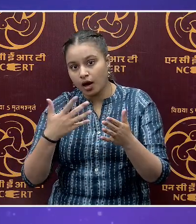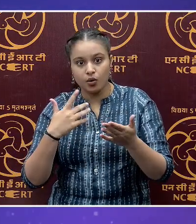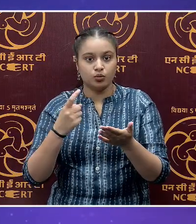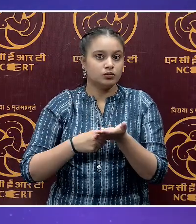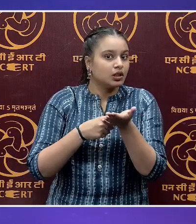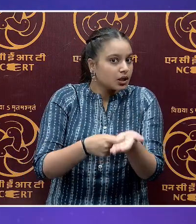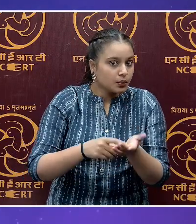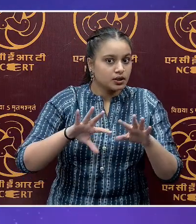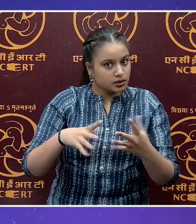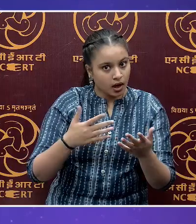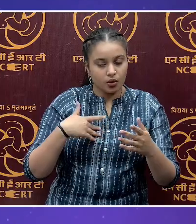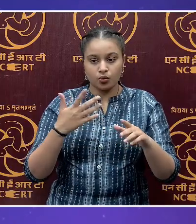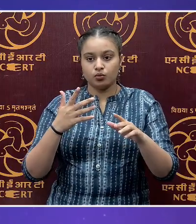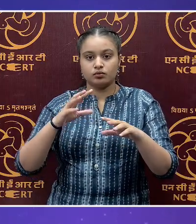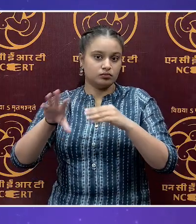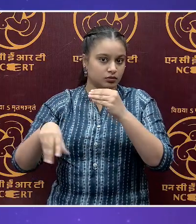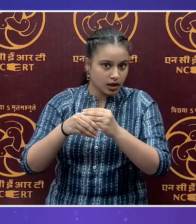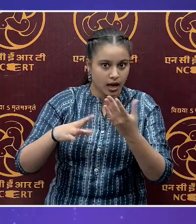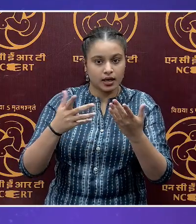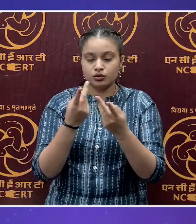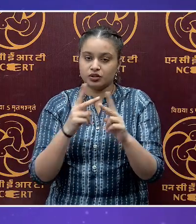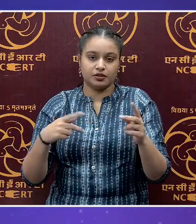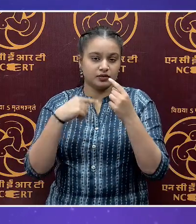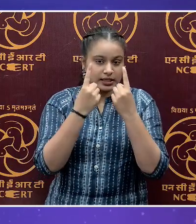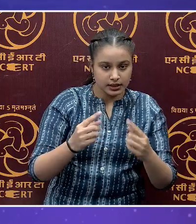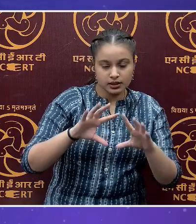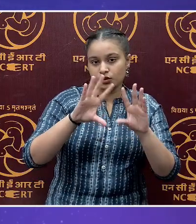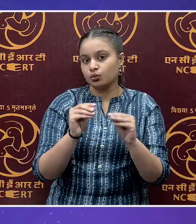the addition and the scanning part 2. All right.